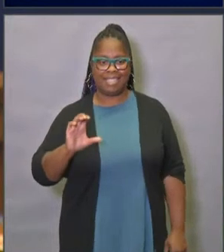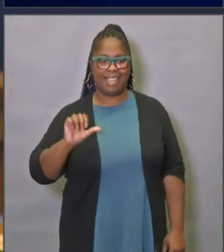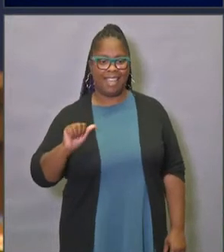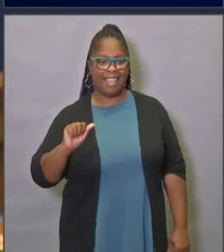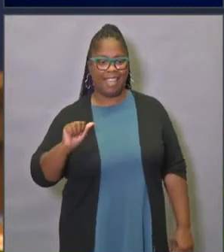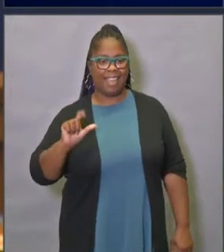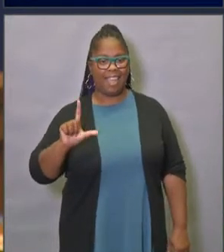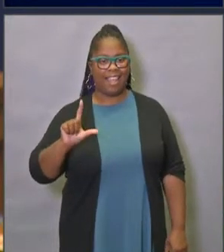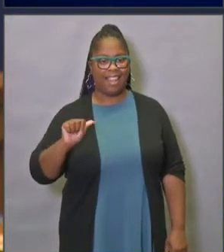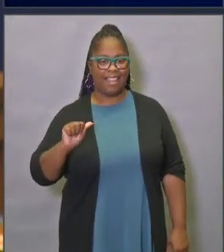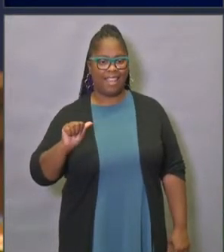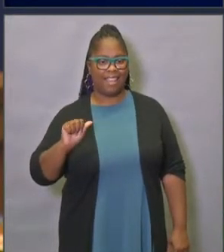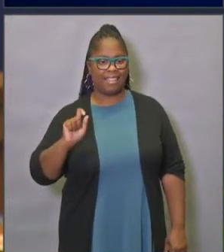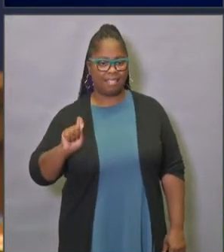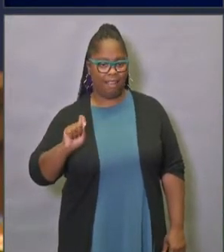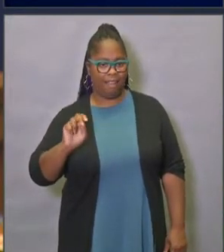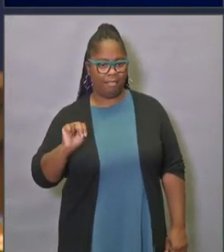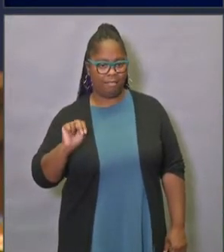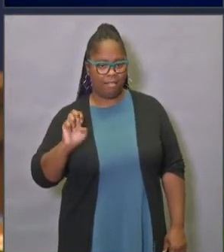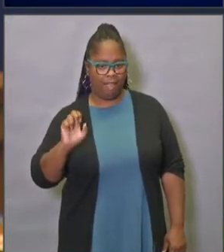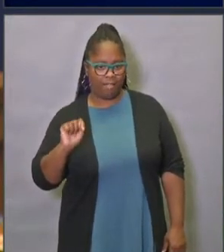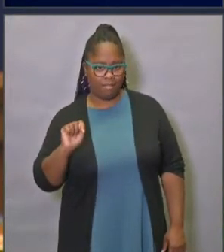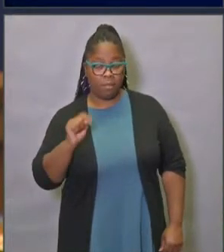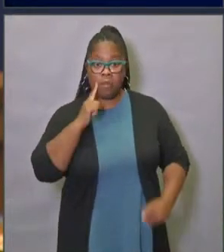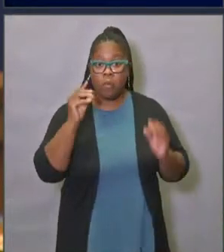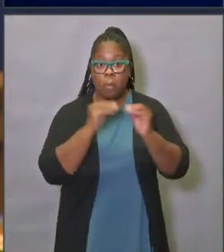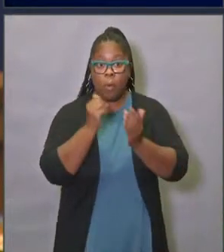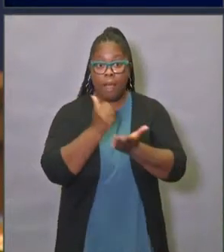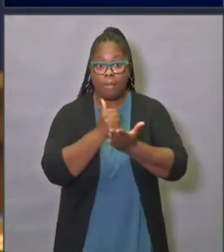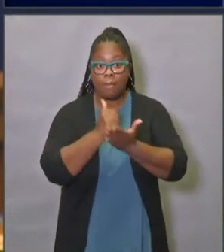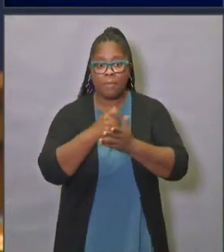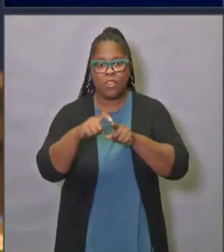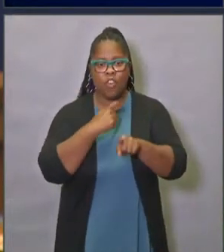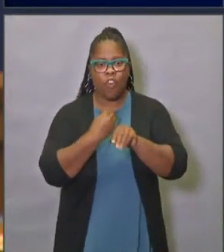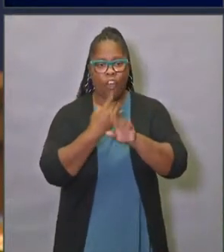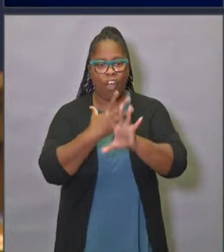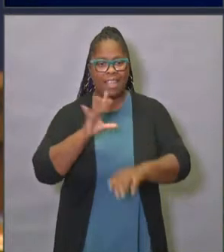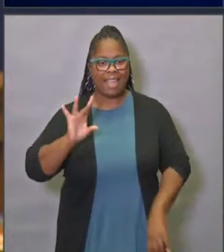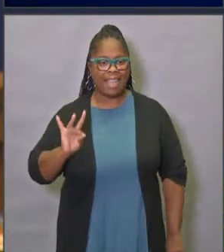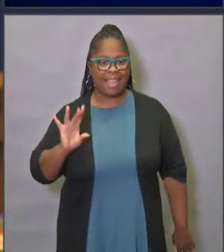ccala.net. And for further information or assistance, you may call